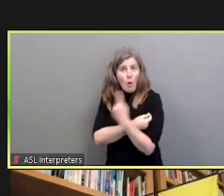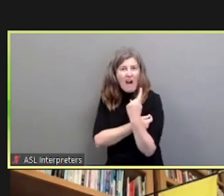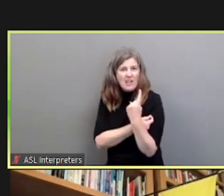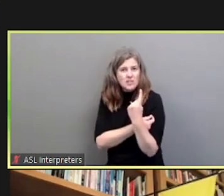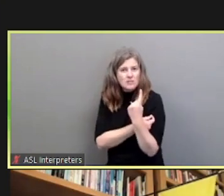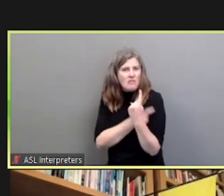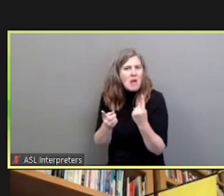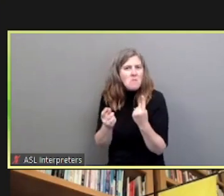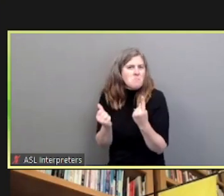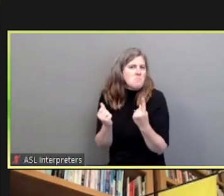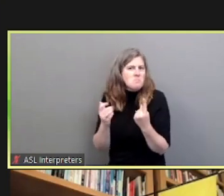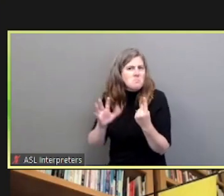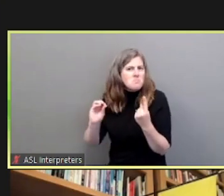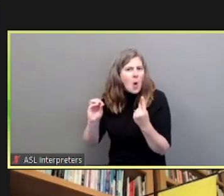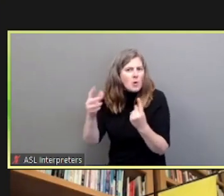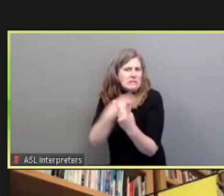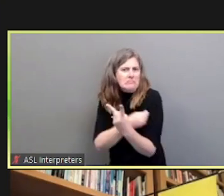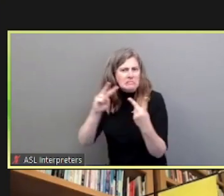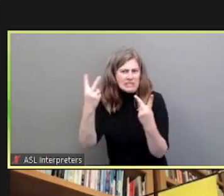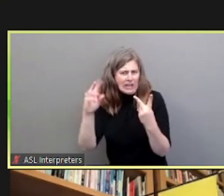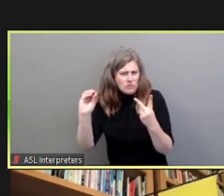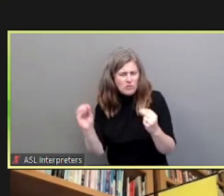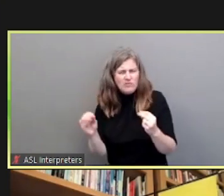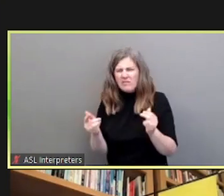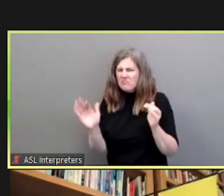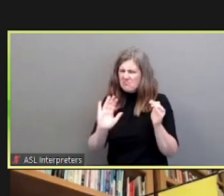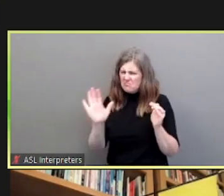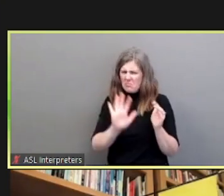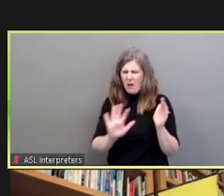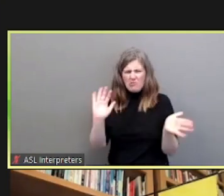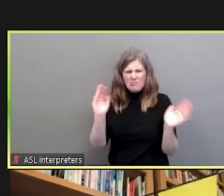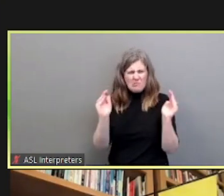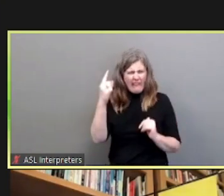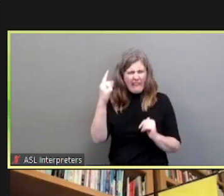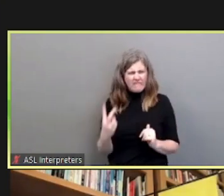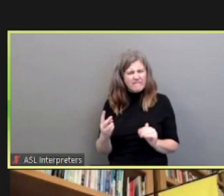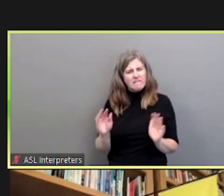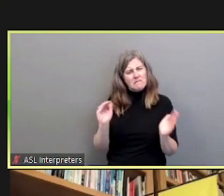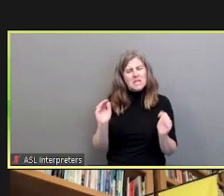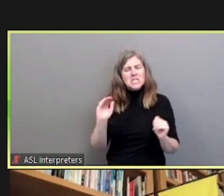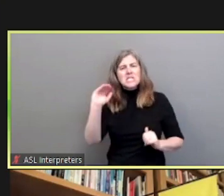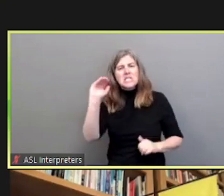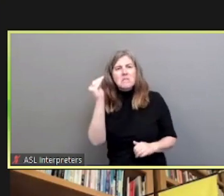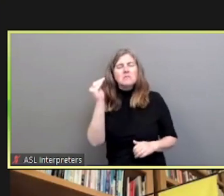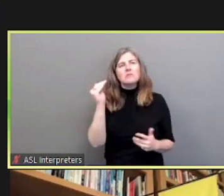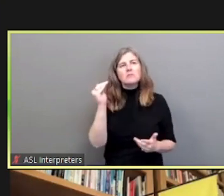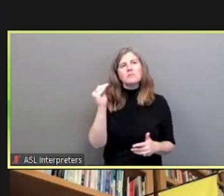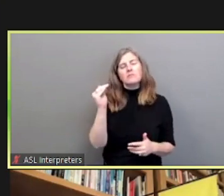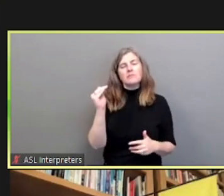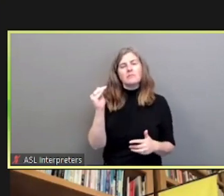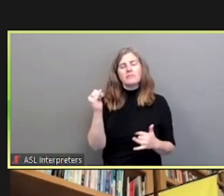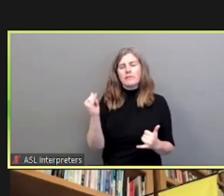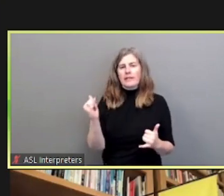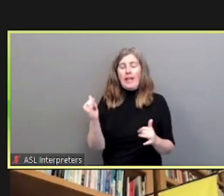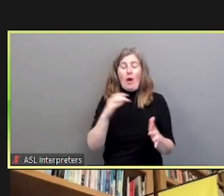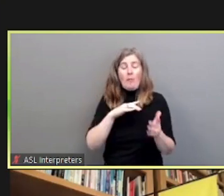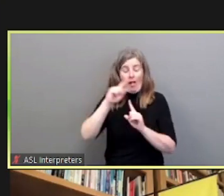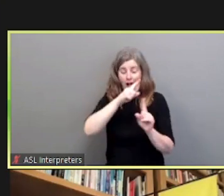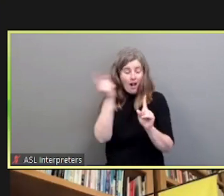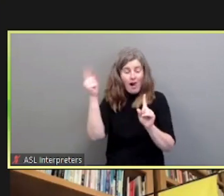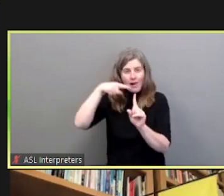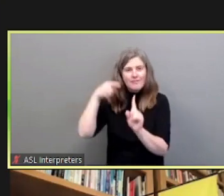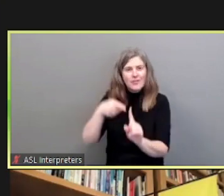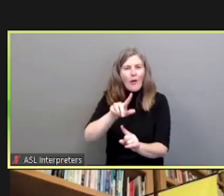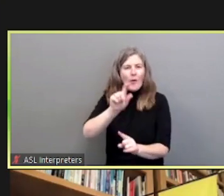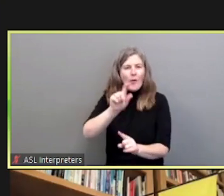corresponds well with about half. So it's certainly possible that, and now I'm getting to your question, I'm not going to